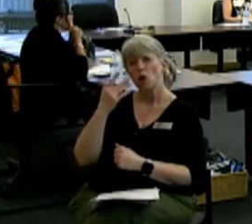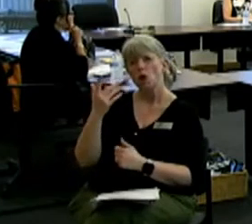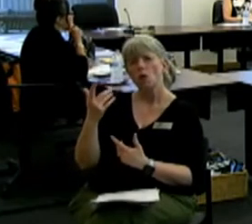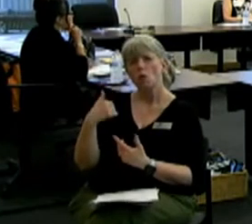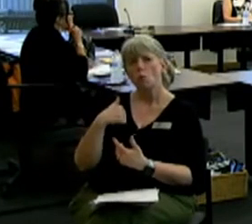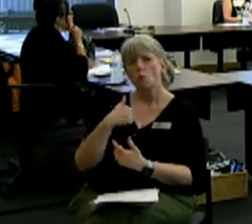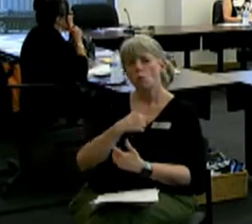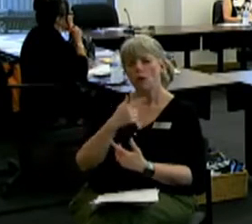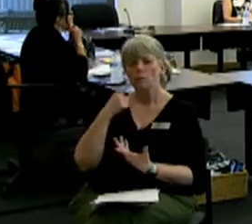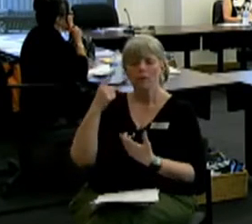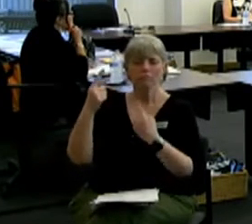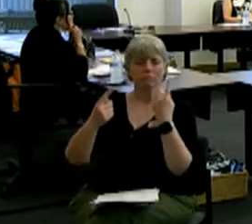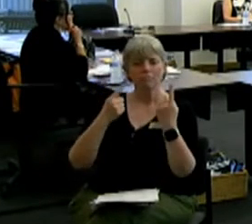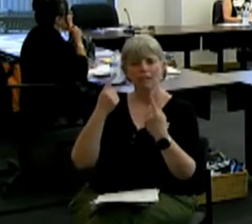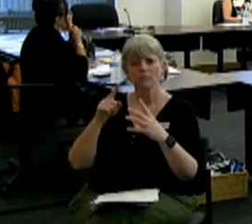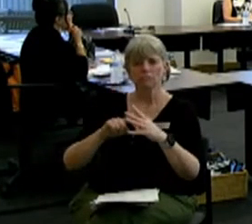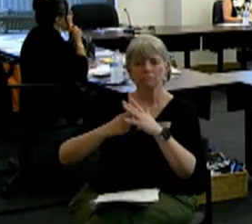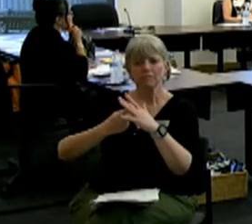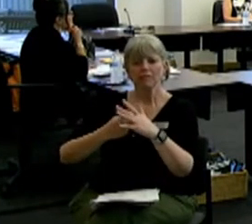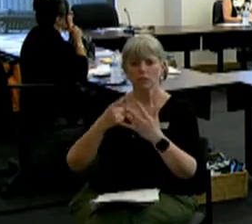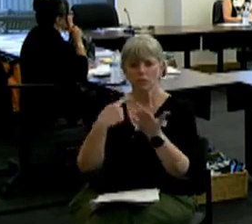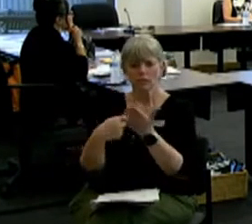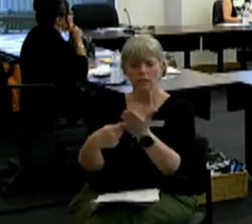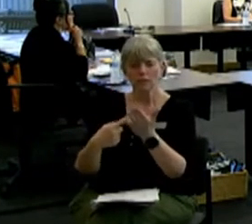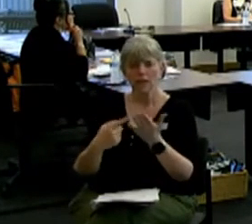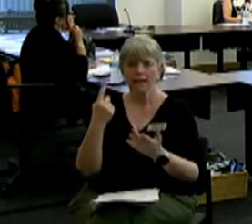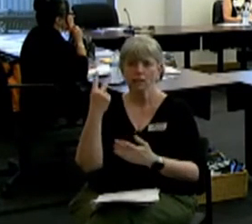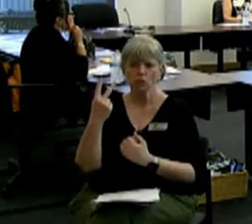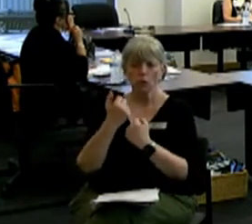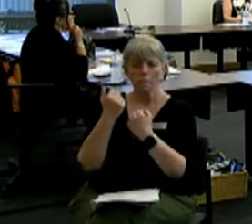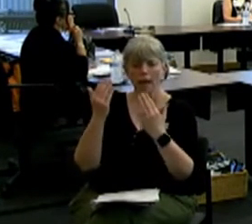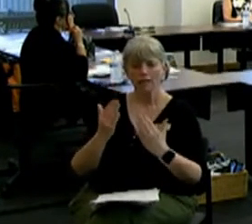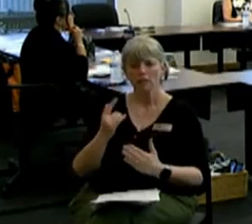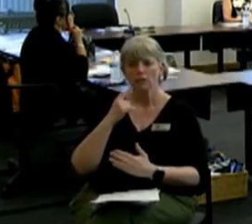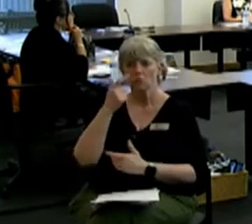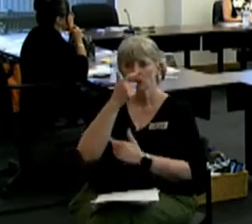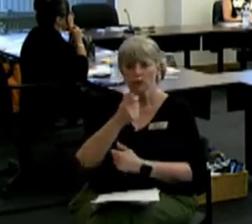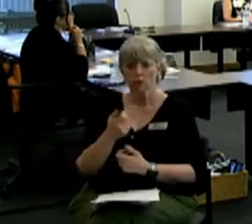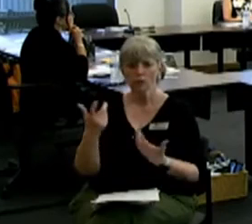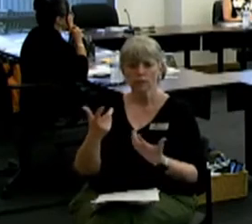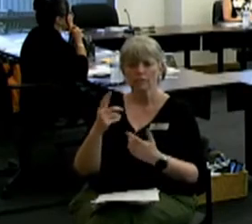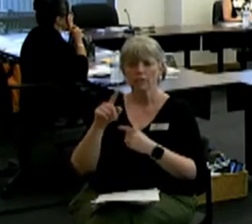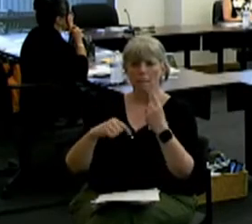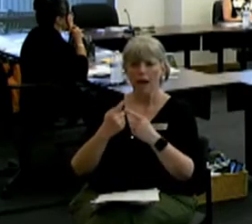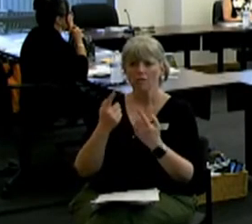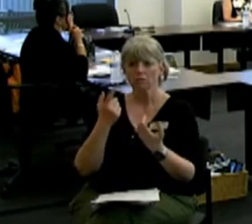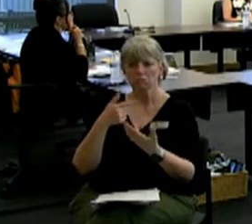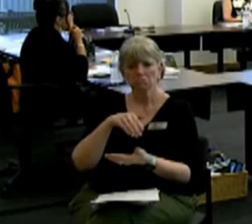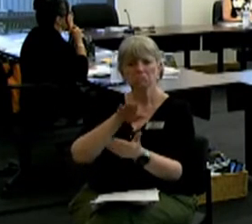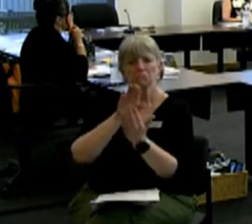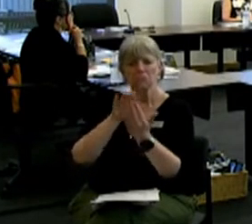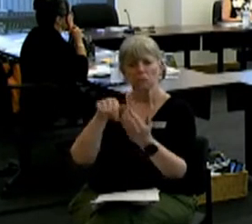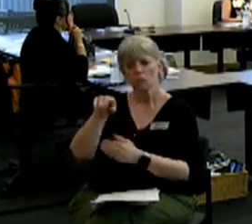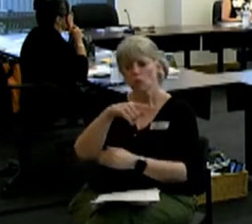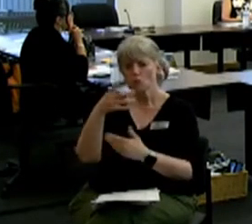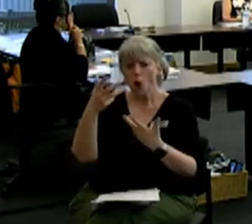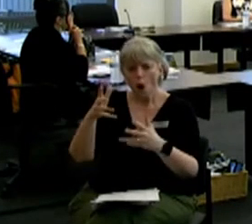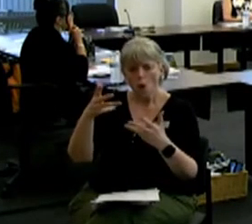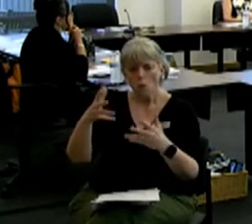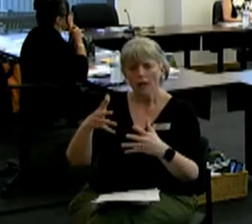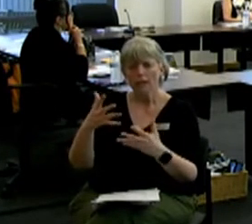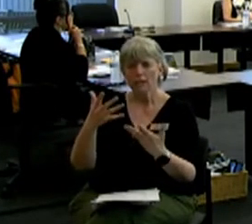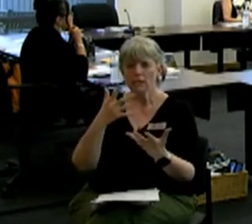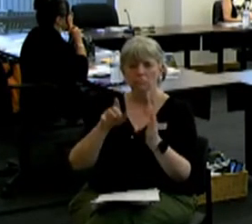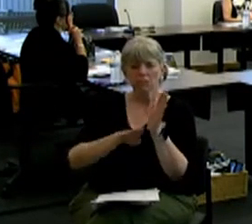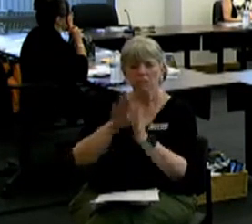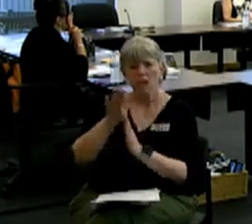we were having some initial conversations. I had 2 ambassadors that were interested, and it was about engaging with those already kind